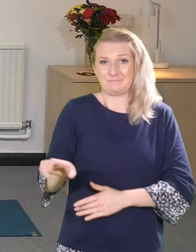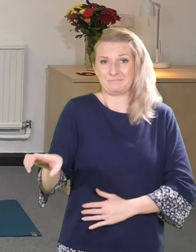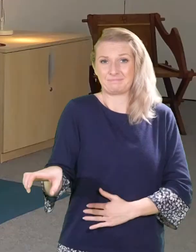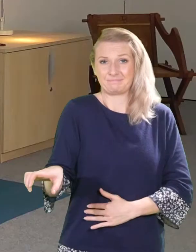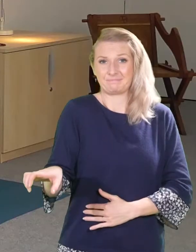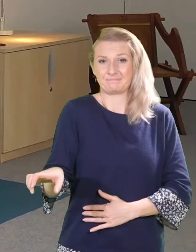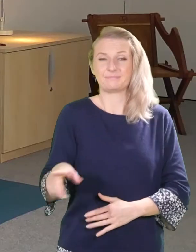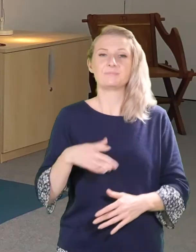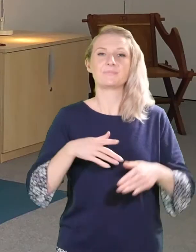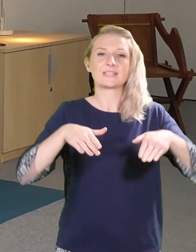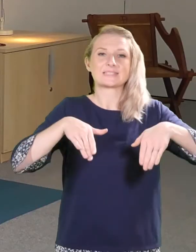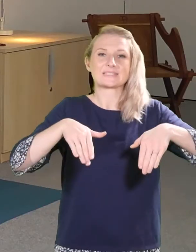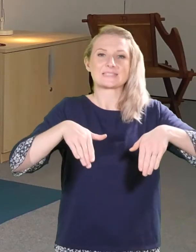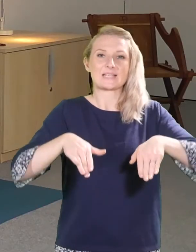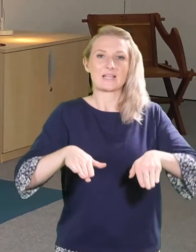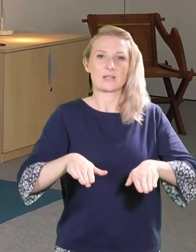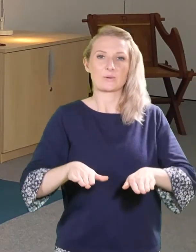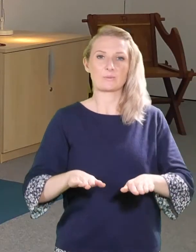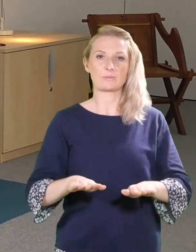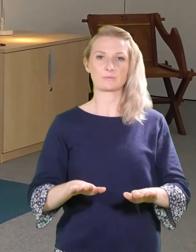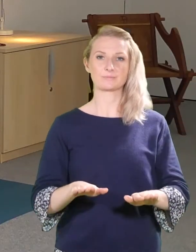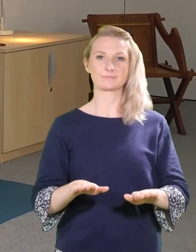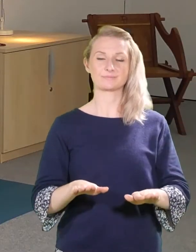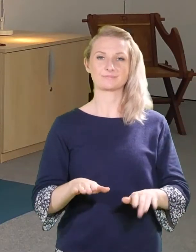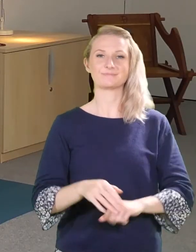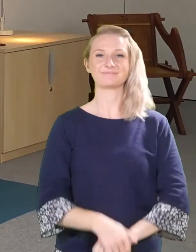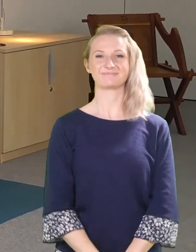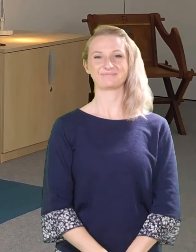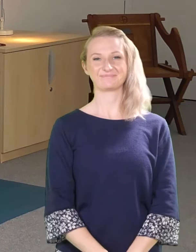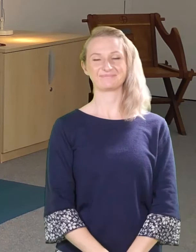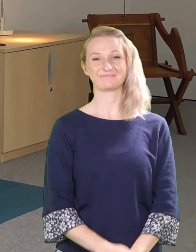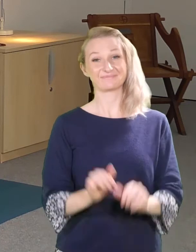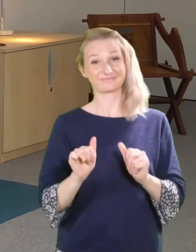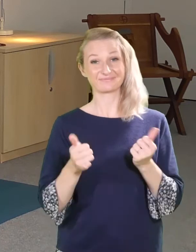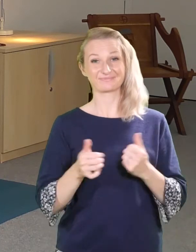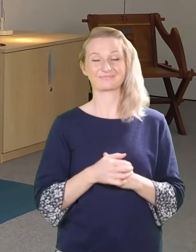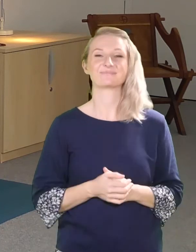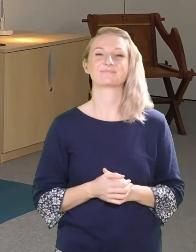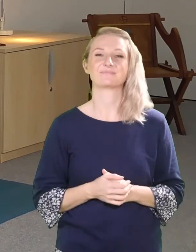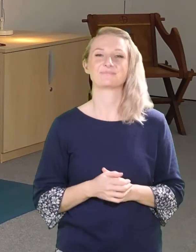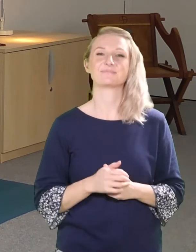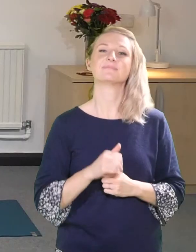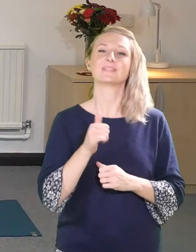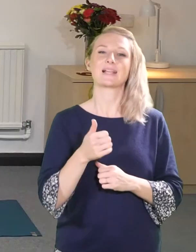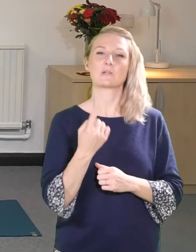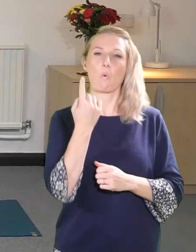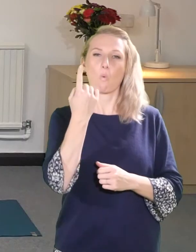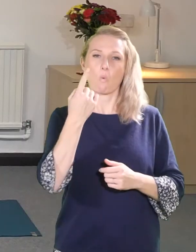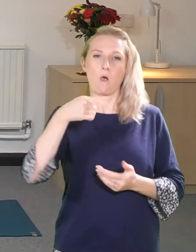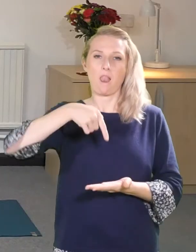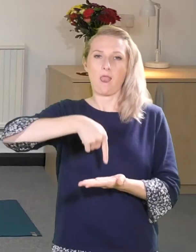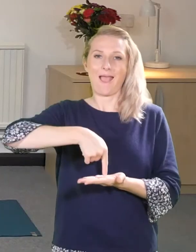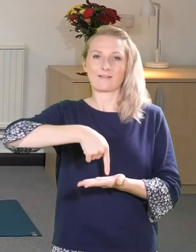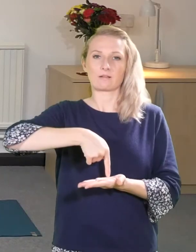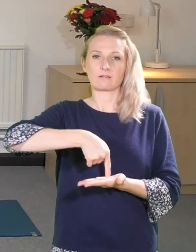And then let's bring the heels down to the floor. Okay, now we're going to do some one-legged balancing.